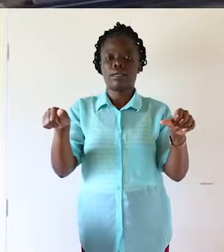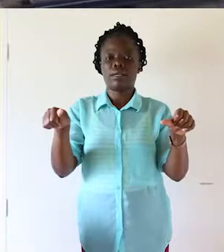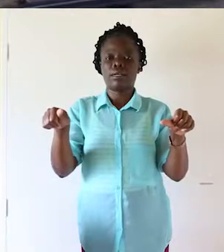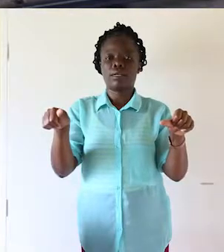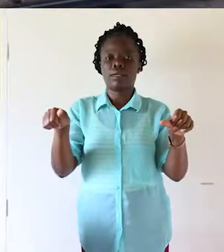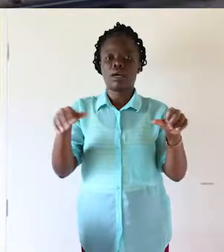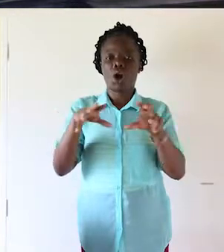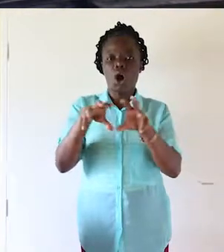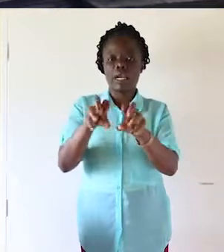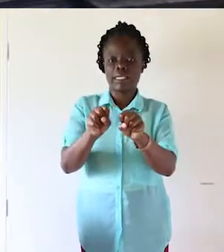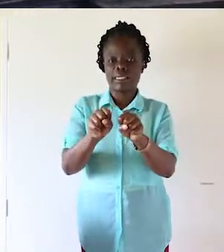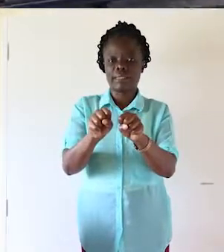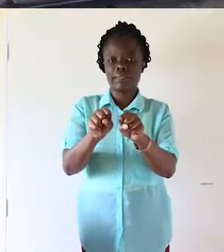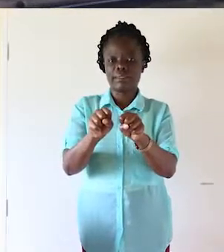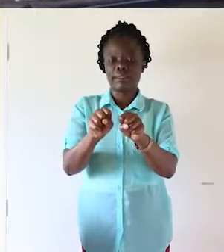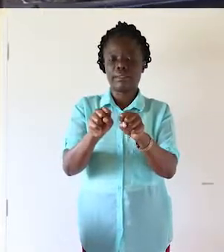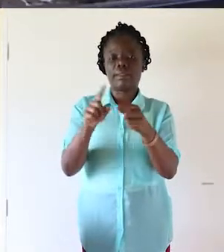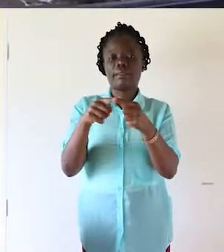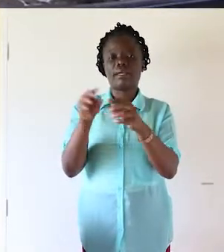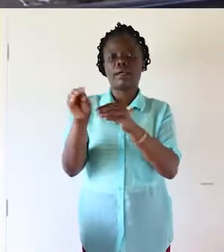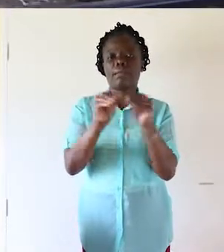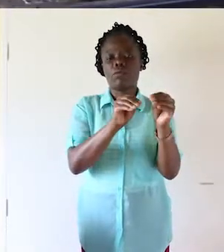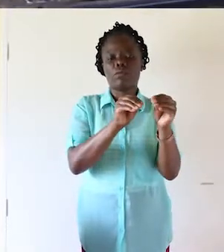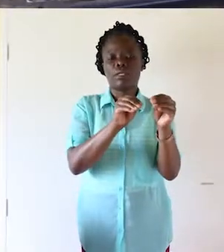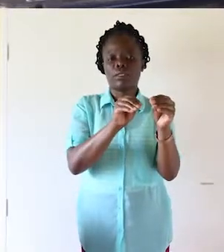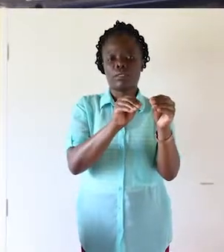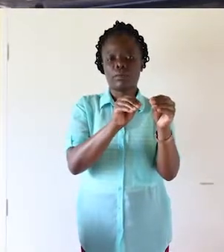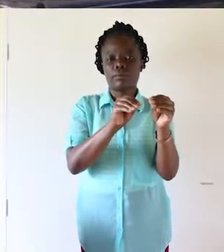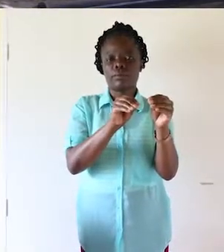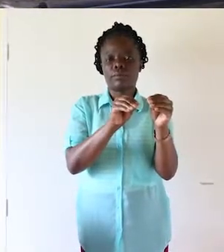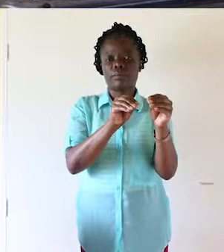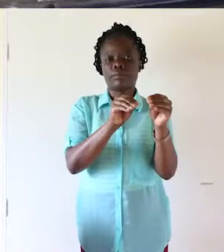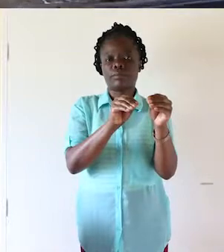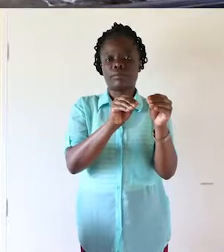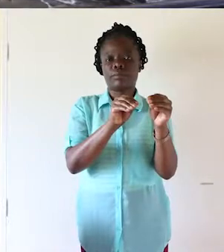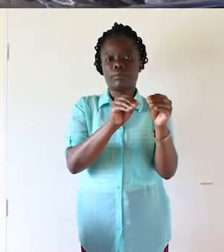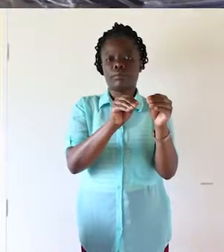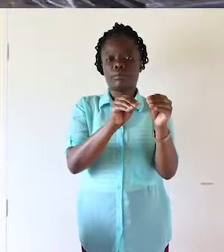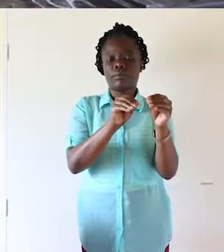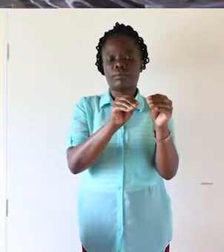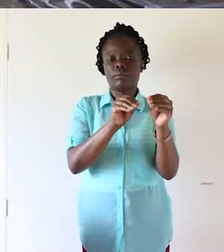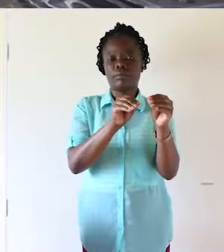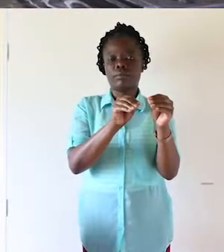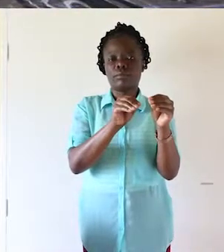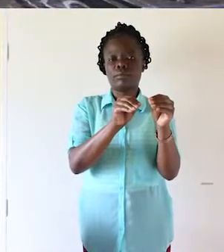Hold it, then move it back and forth. Move it full length.